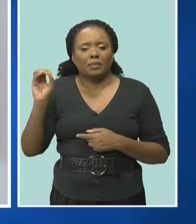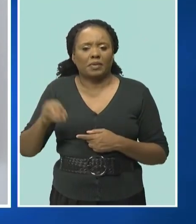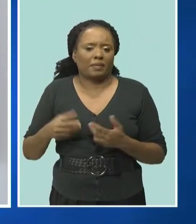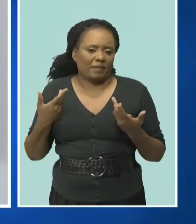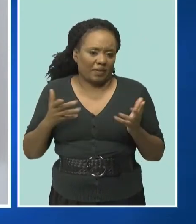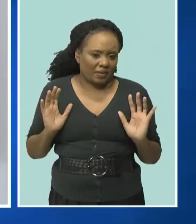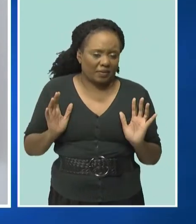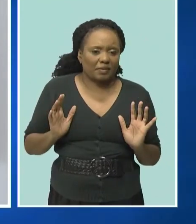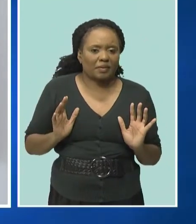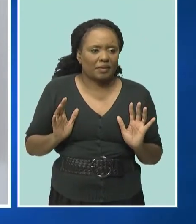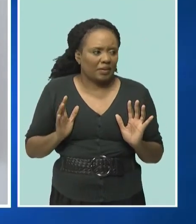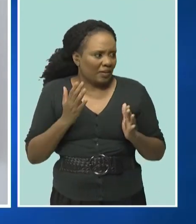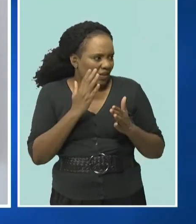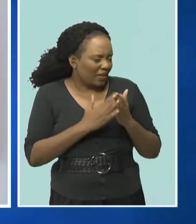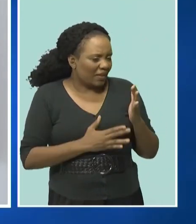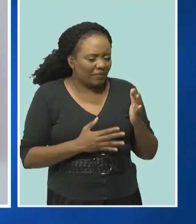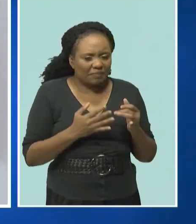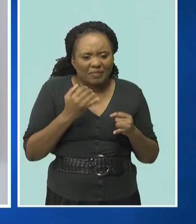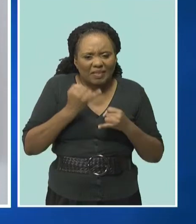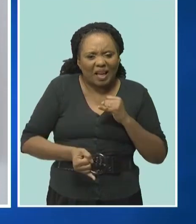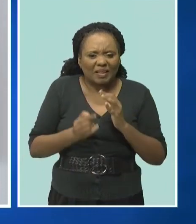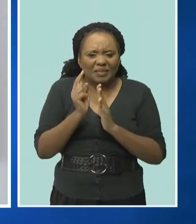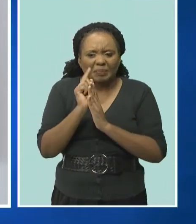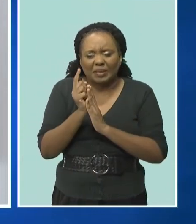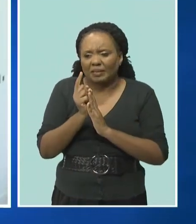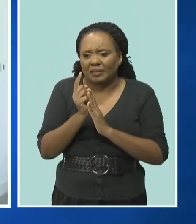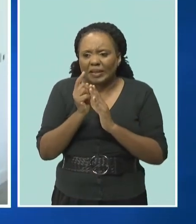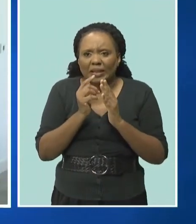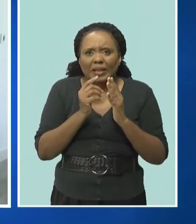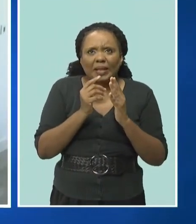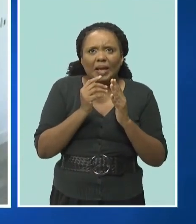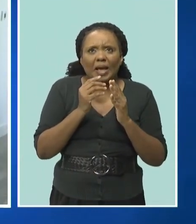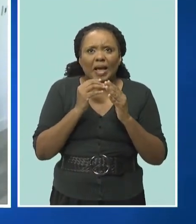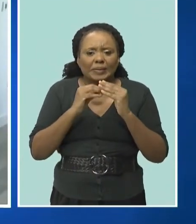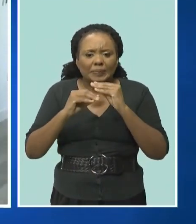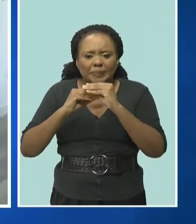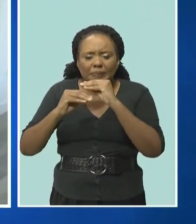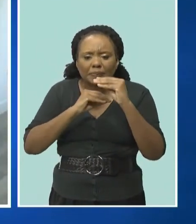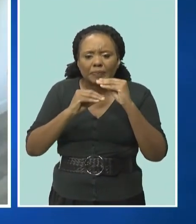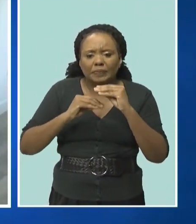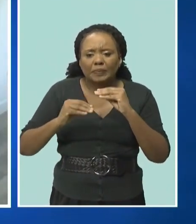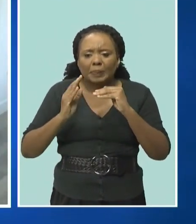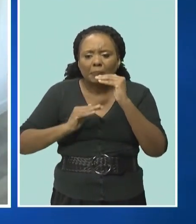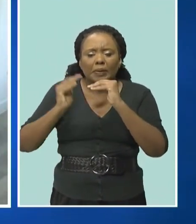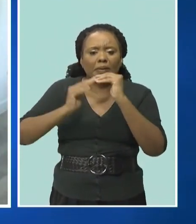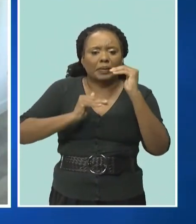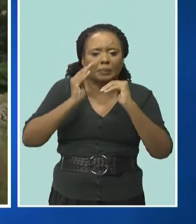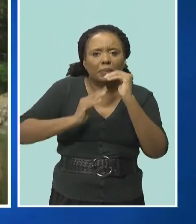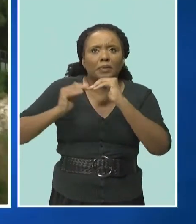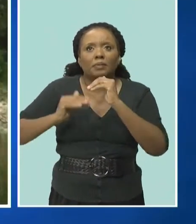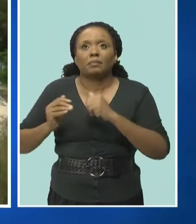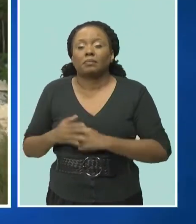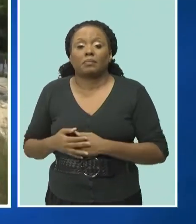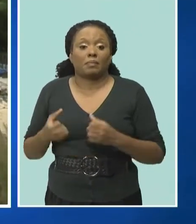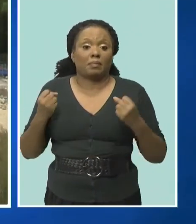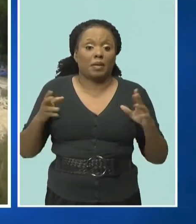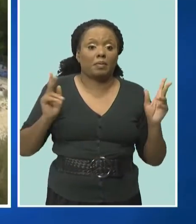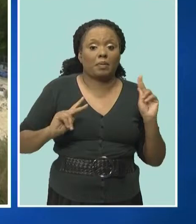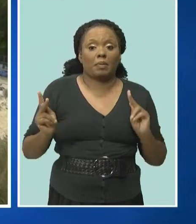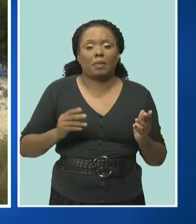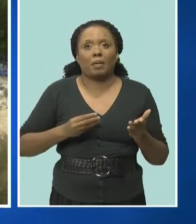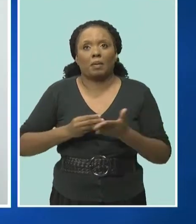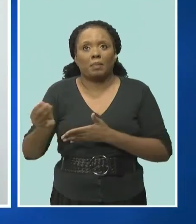It's just a lot of finishing work now going on at this stage. The sale of the units is also going well, with many people opting for